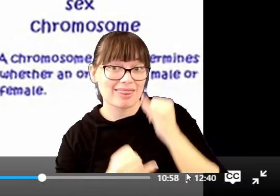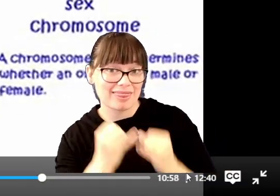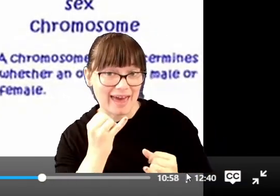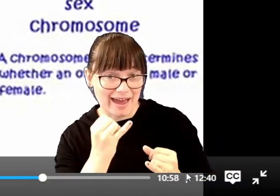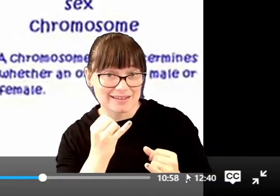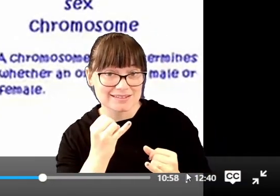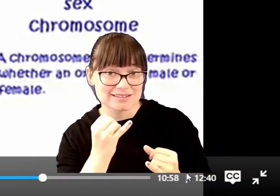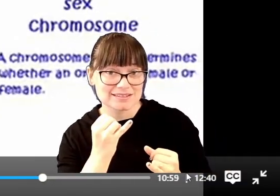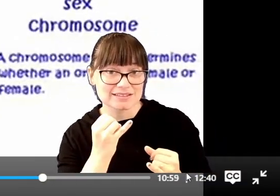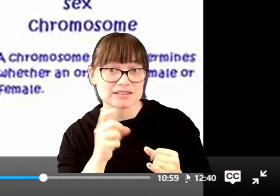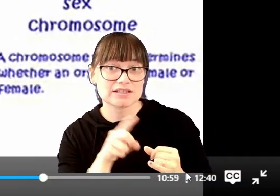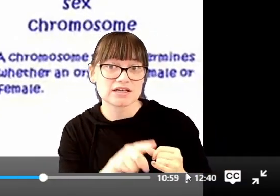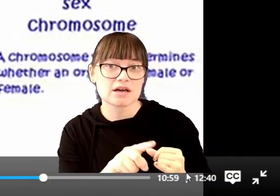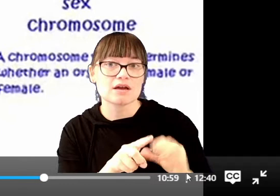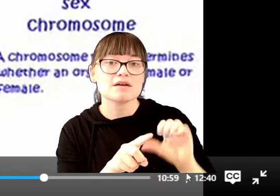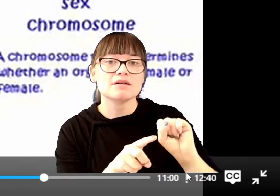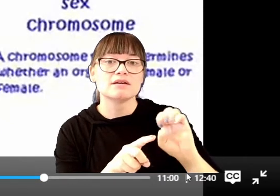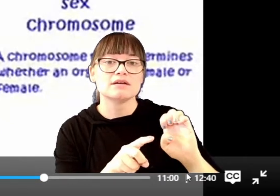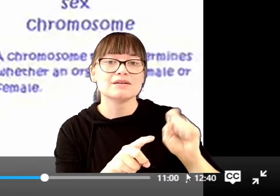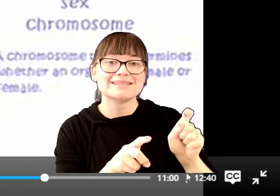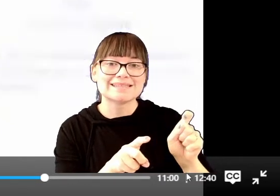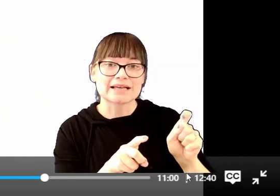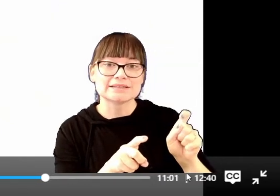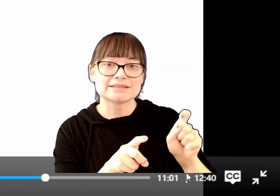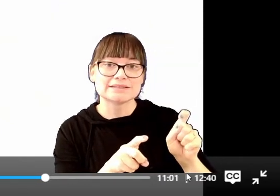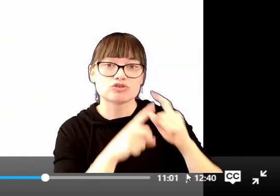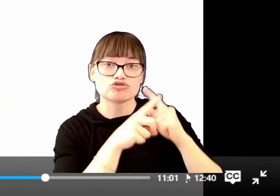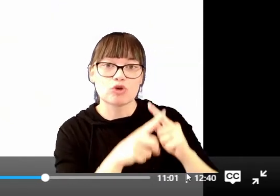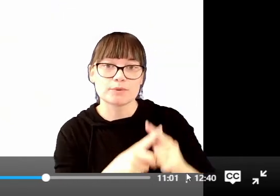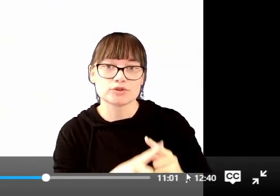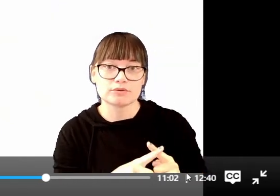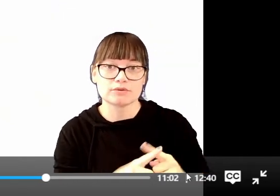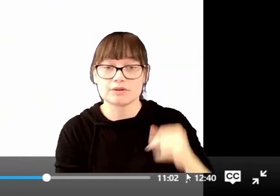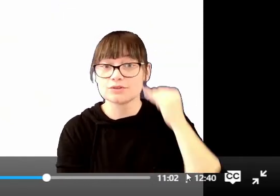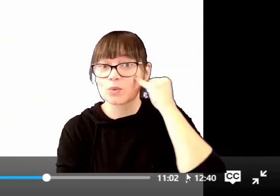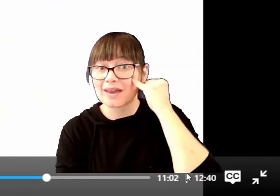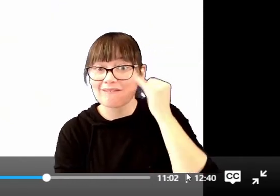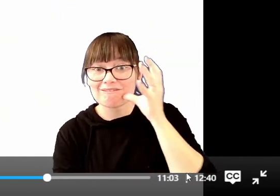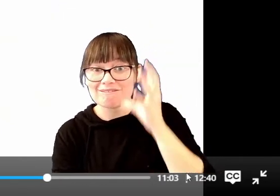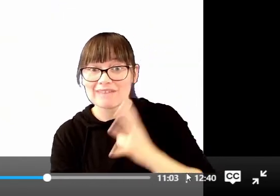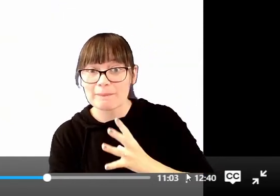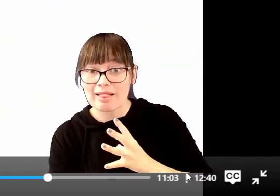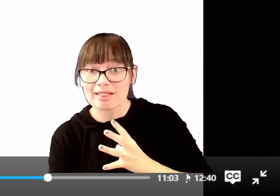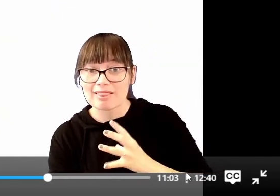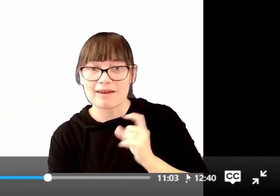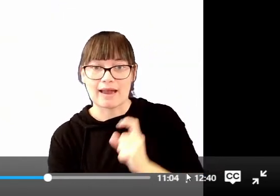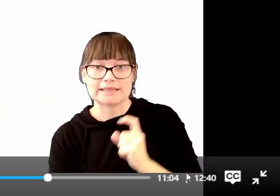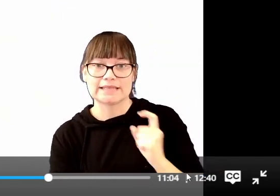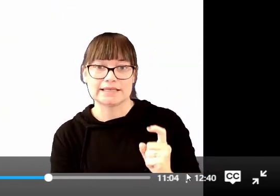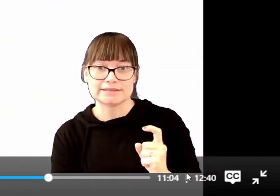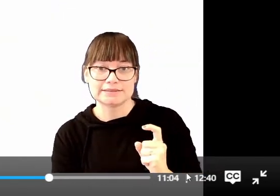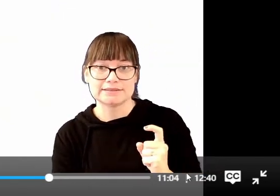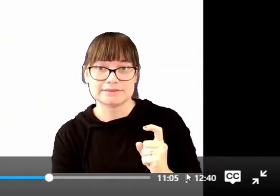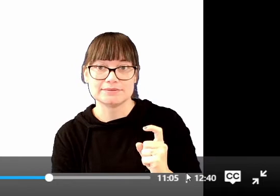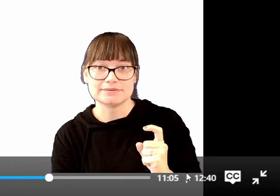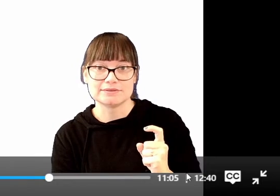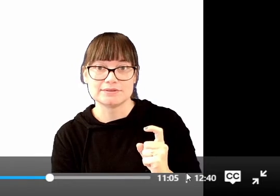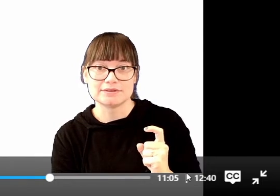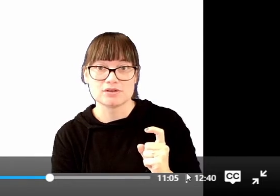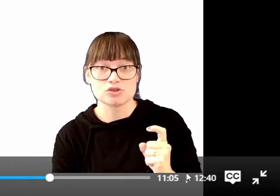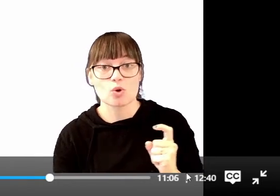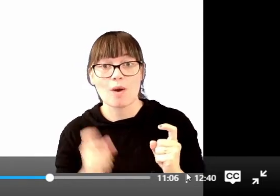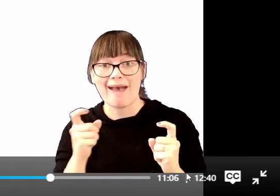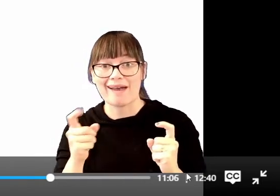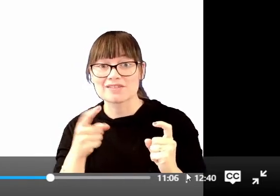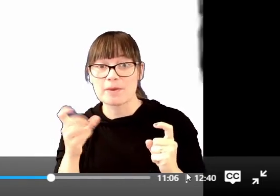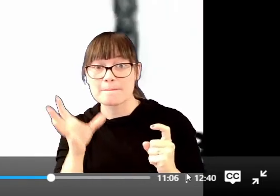chromosomes are our sex chromosomes. And if you are a female, you inherited 2 X chromosomes. You inherited 1 X from mom and